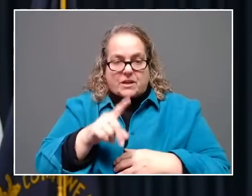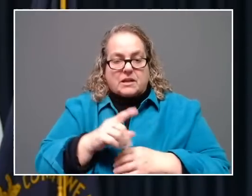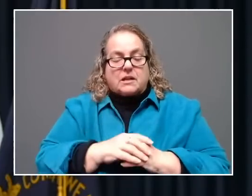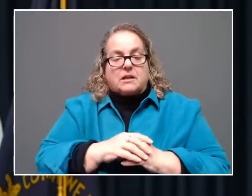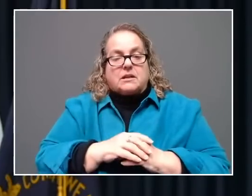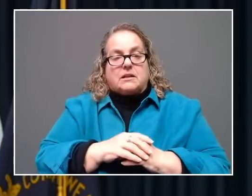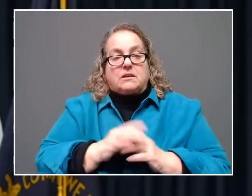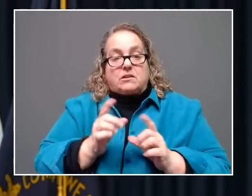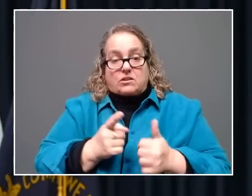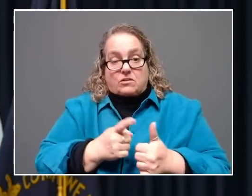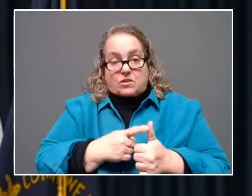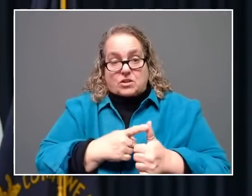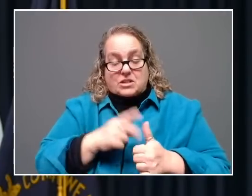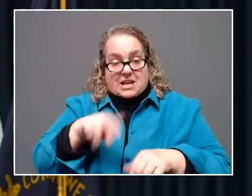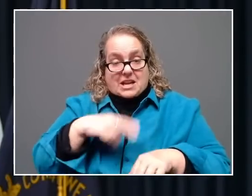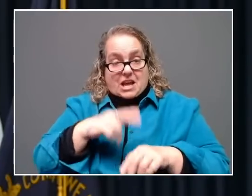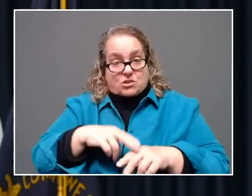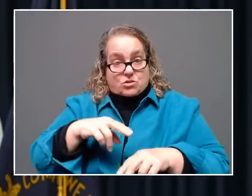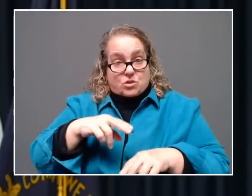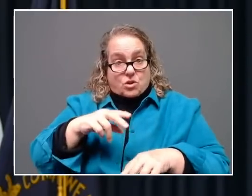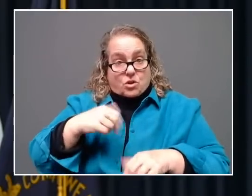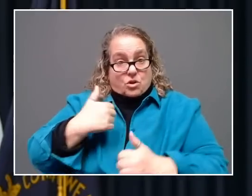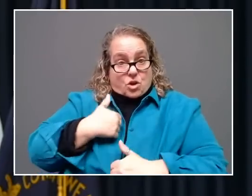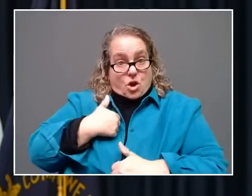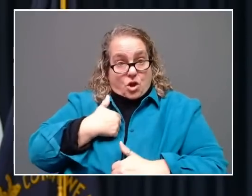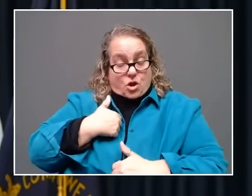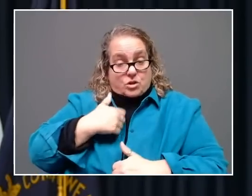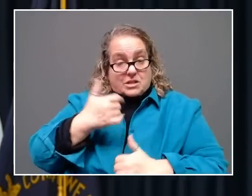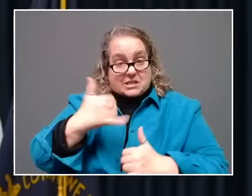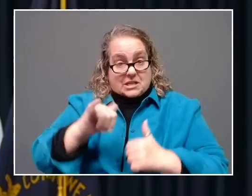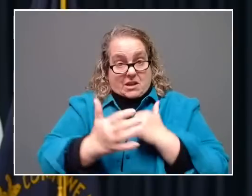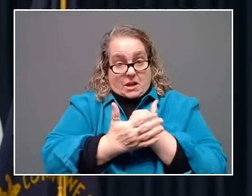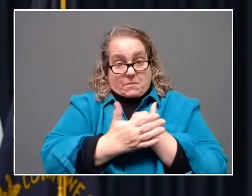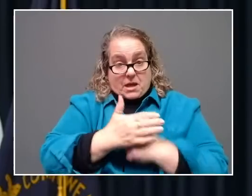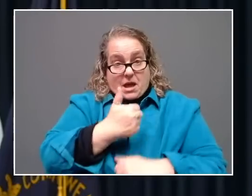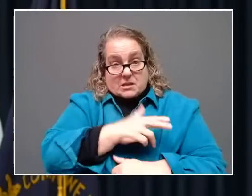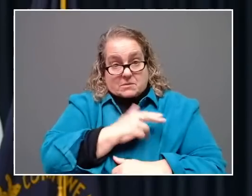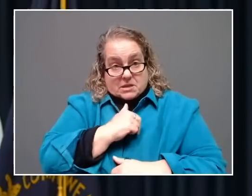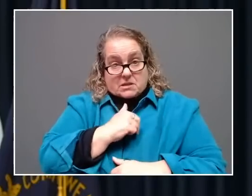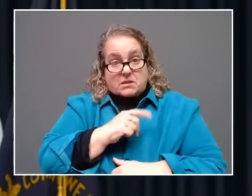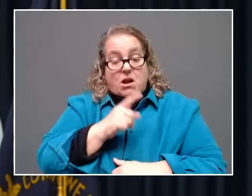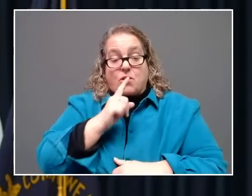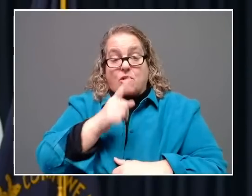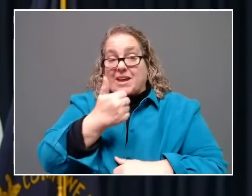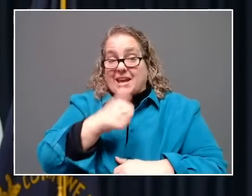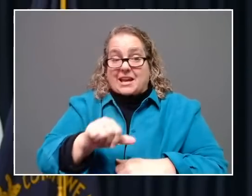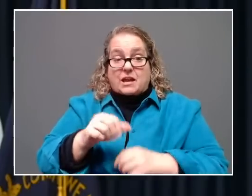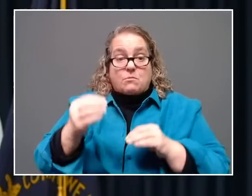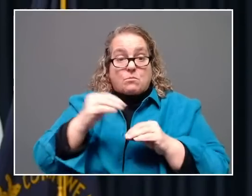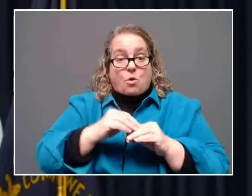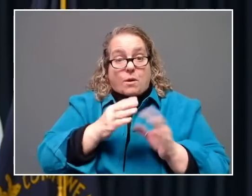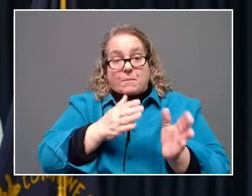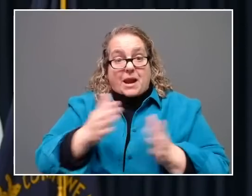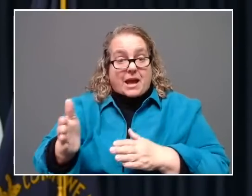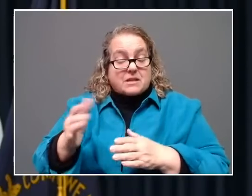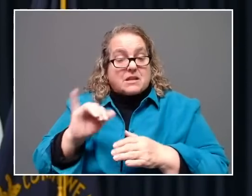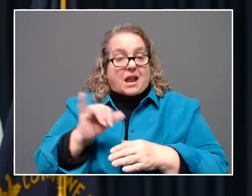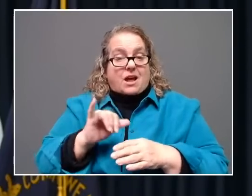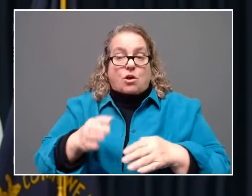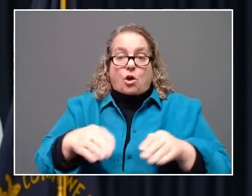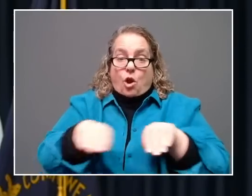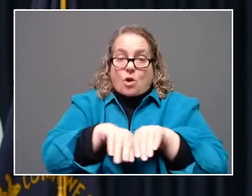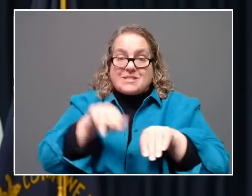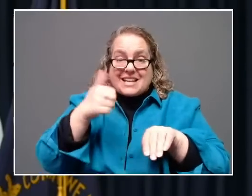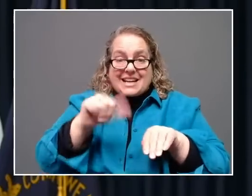Have all National Guard troops been called off from helping at hospitals yet? And are there any other de-escalation plans in place, like closing any testing